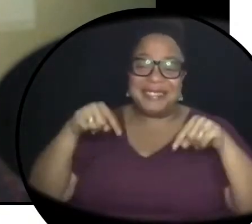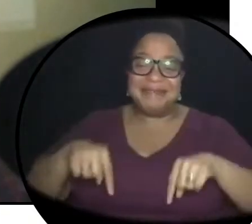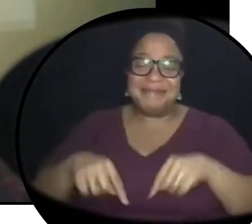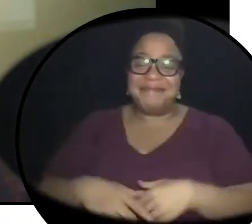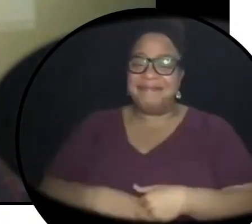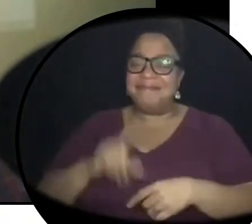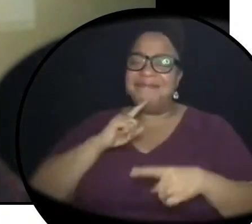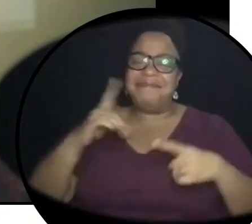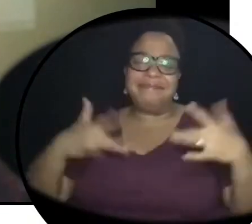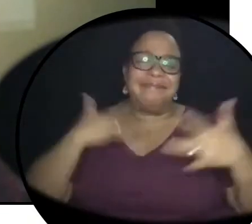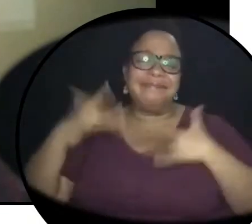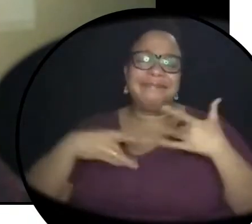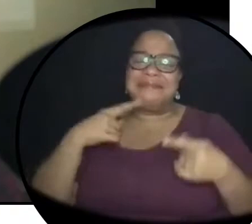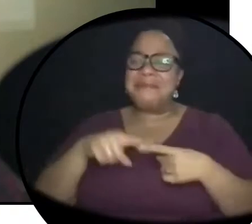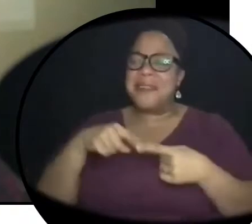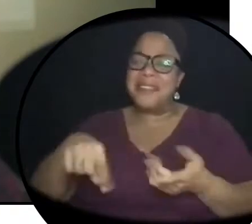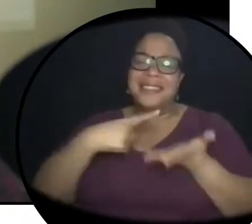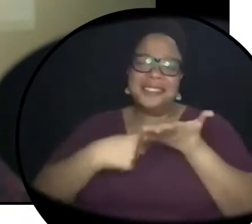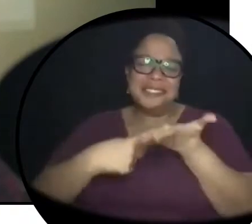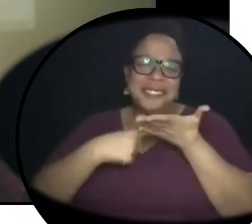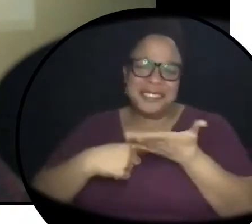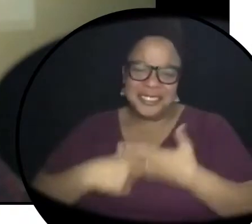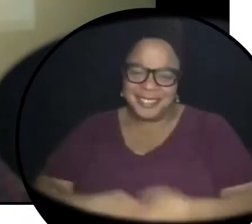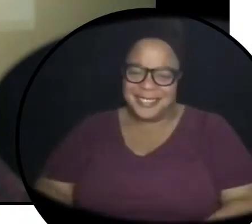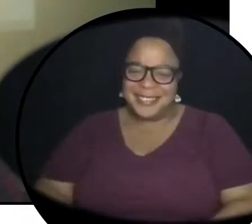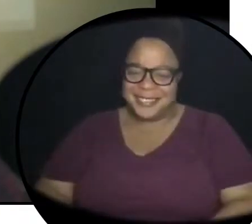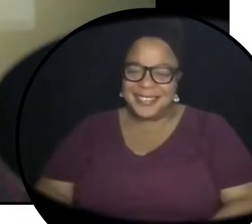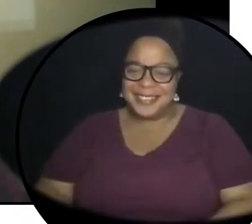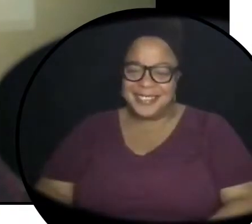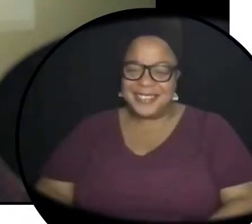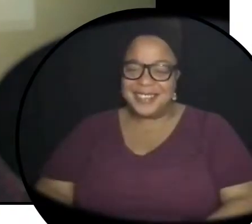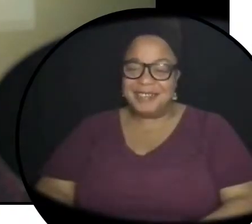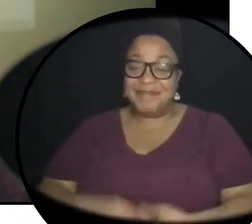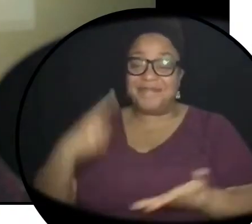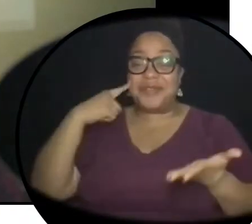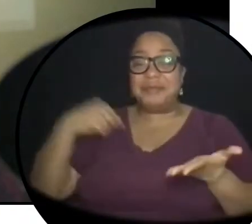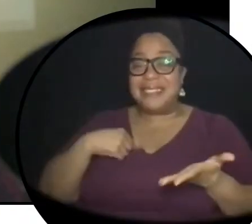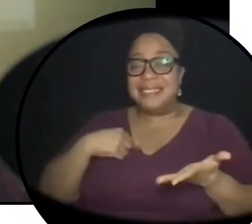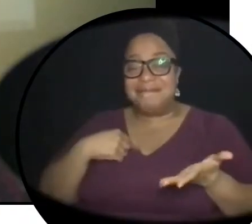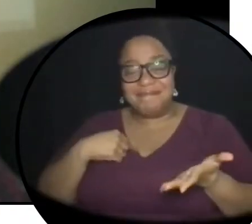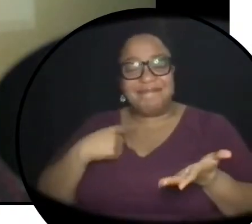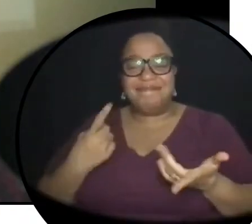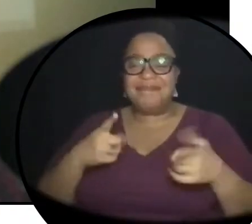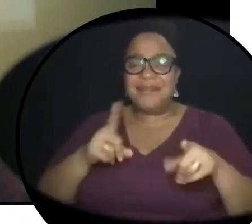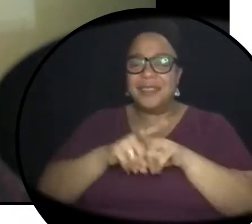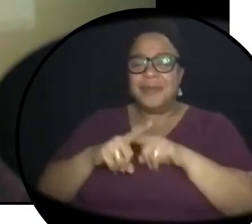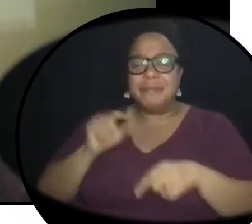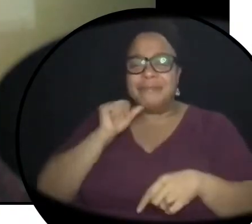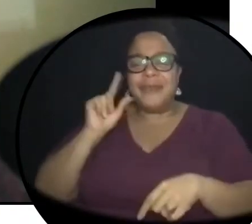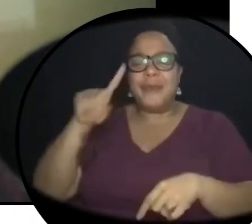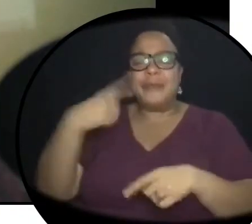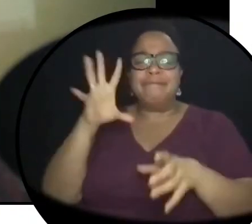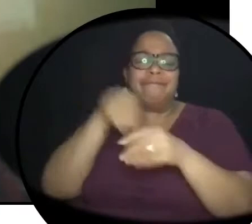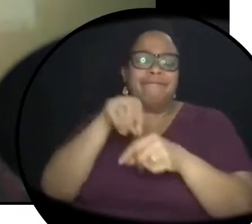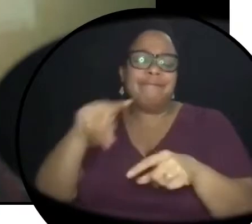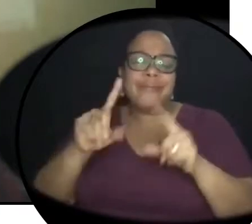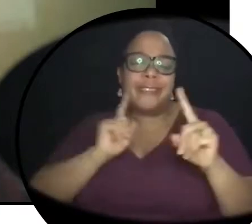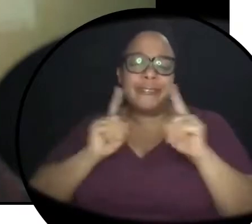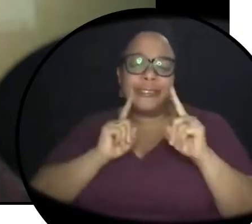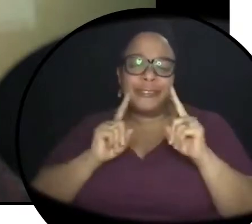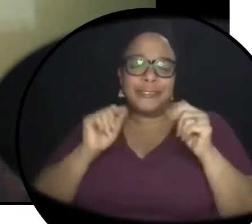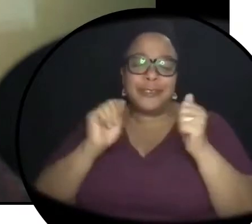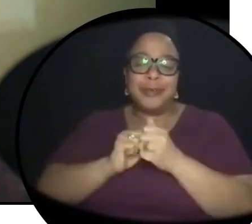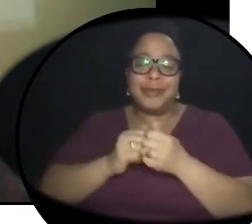to also not only be in conversation with these brilliant women who have done such important